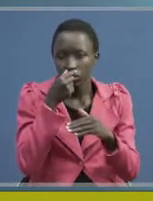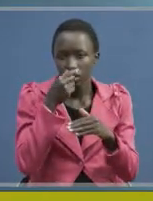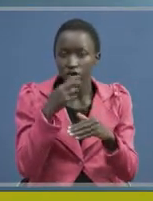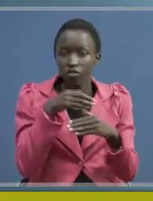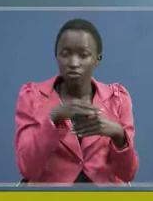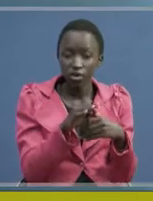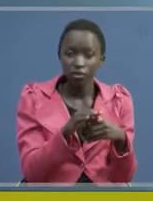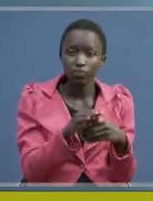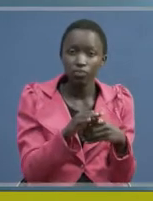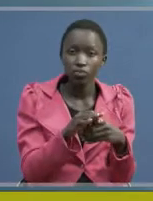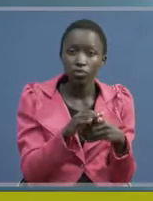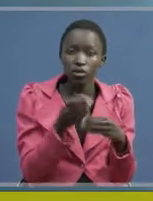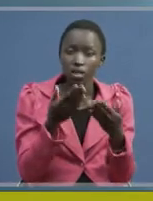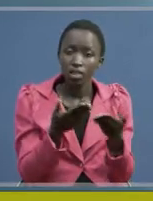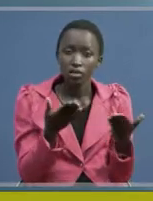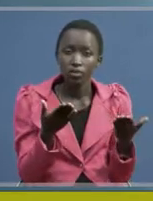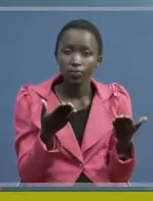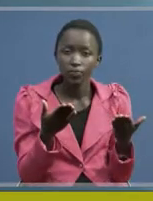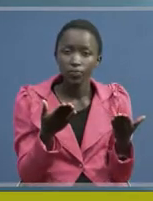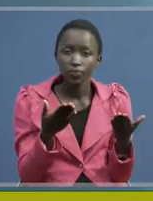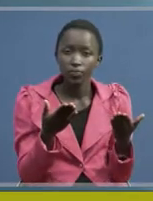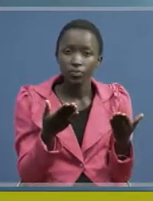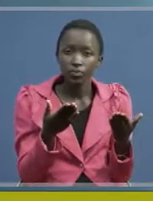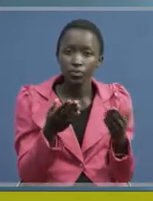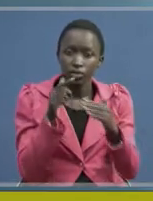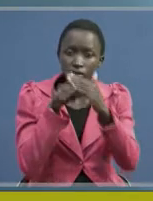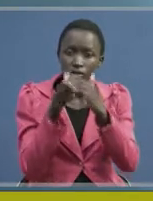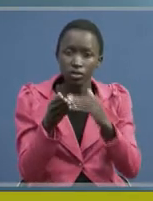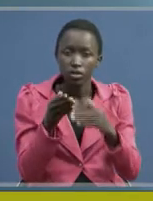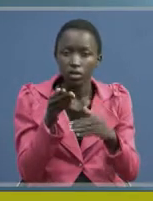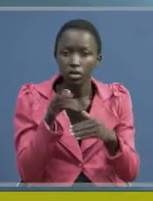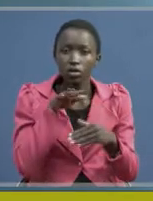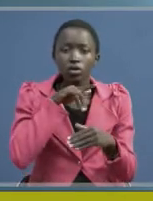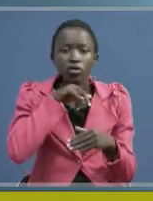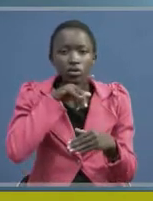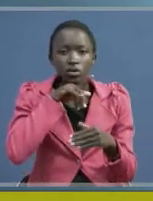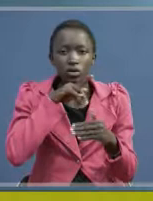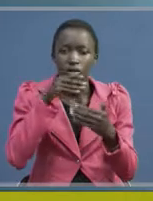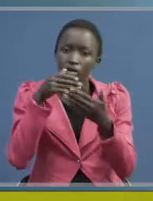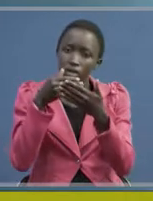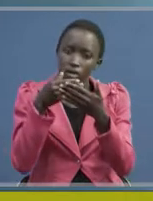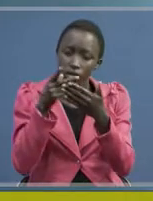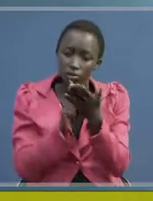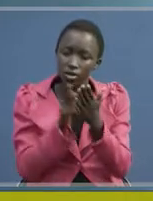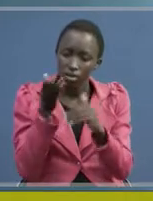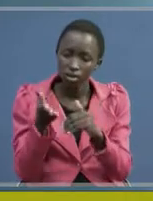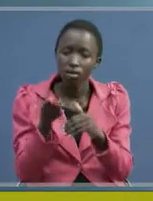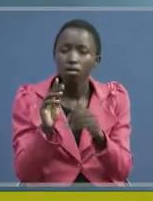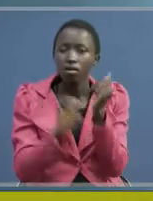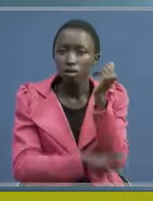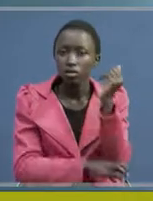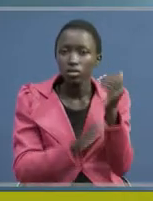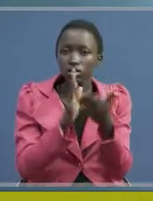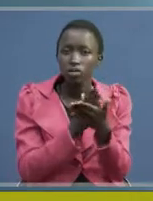you find that those goods, they don't find their way into Tanzania or Uganda, they are dumped in the country. Again, when they are dumped, there